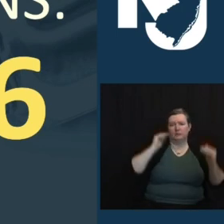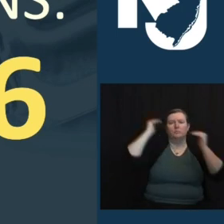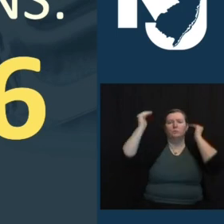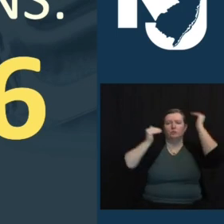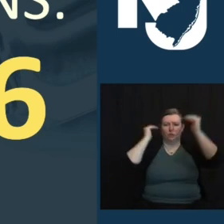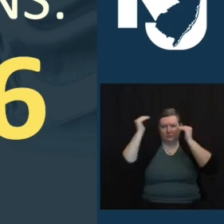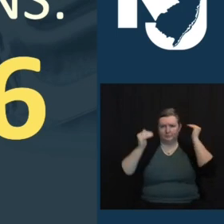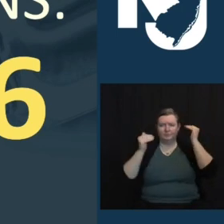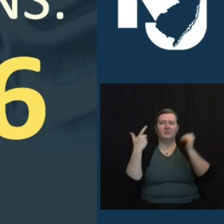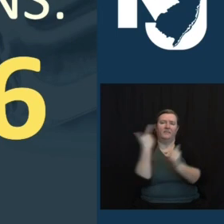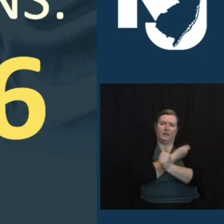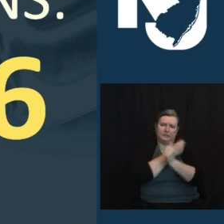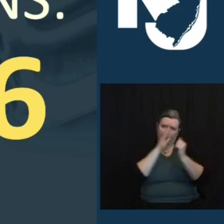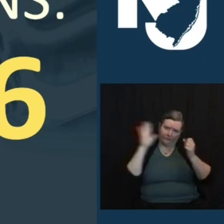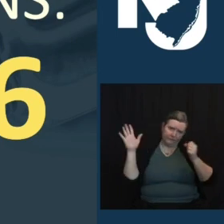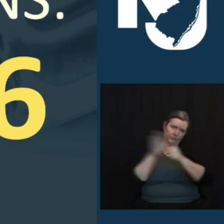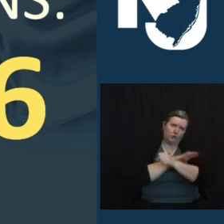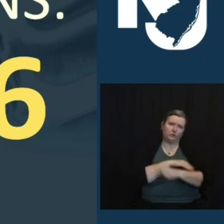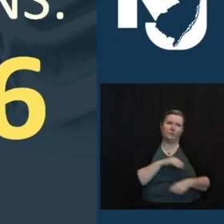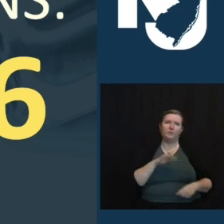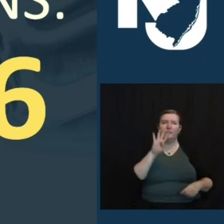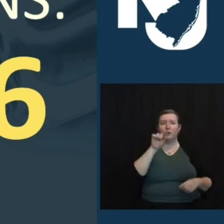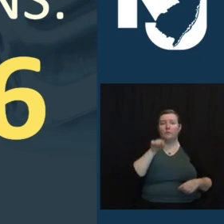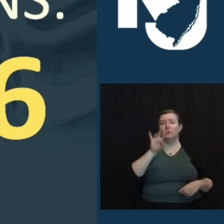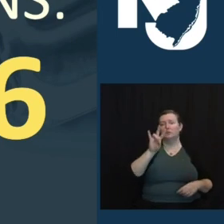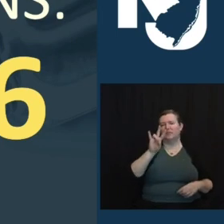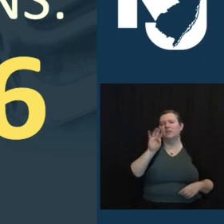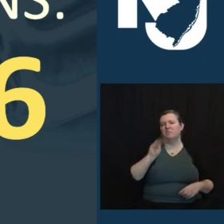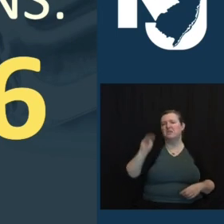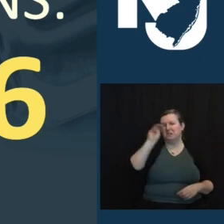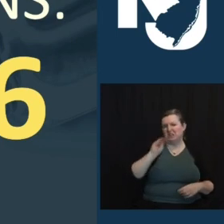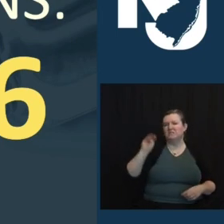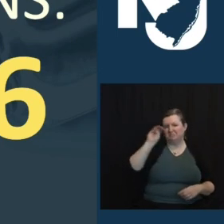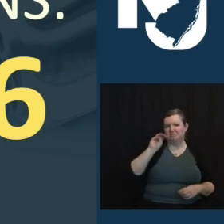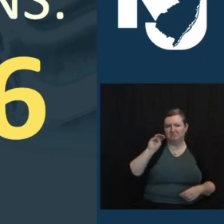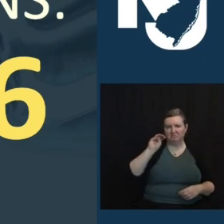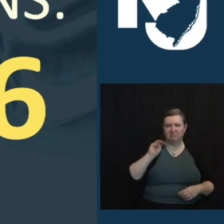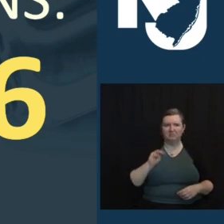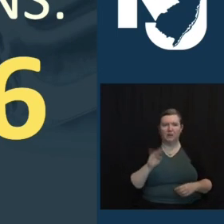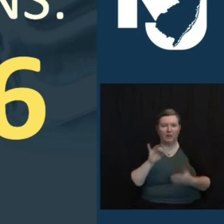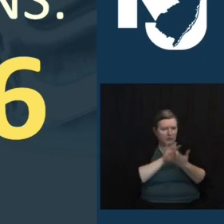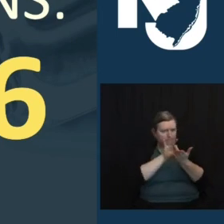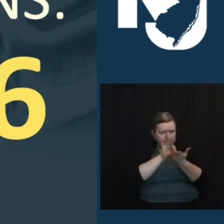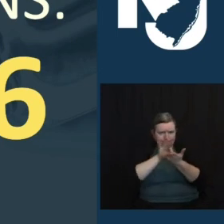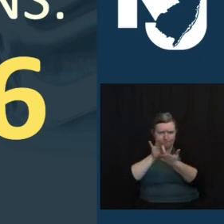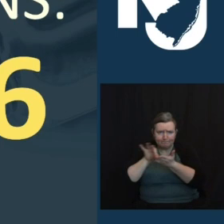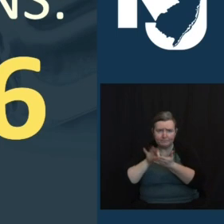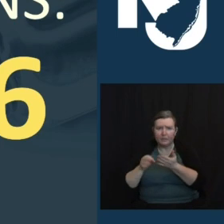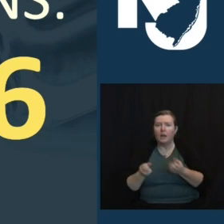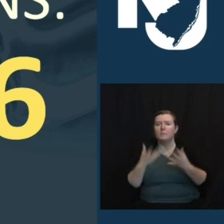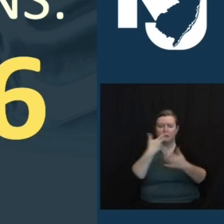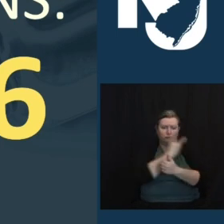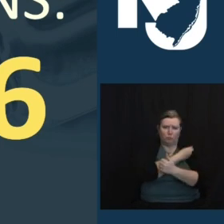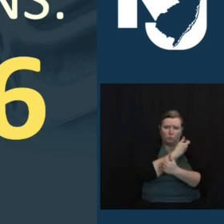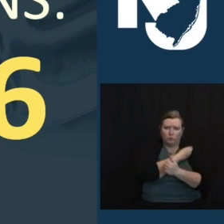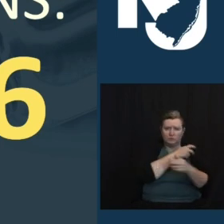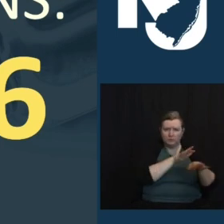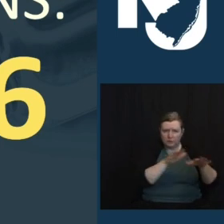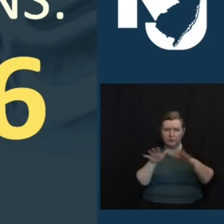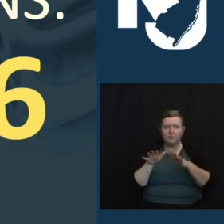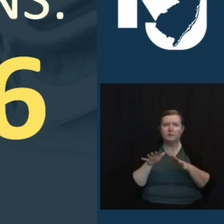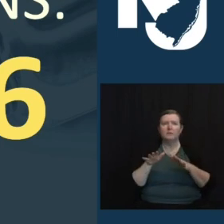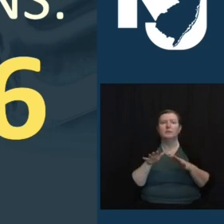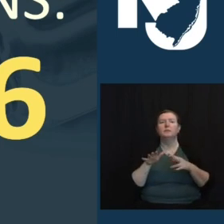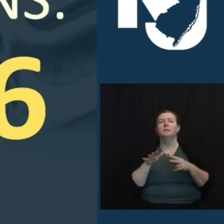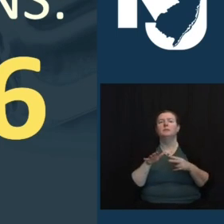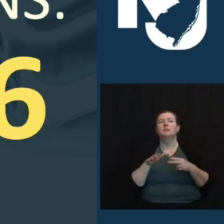That's 4.7 million people. If you count the numbers of the initial doses of Pfizer and Moderna, along with the